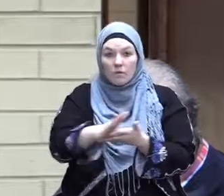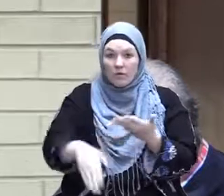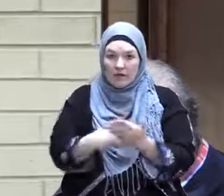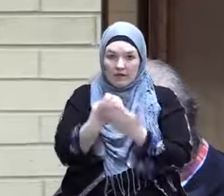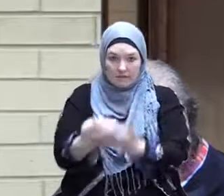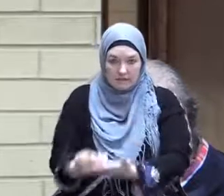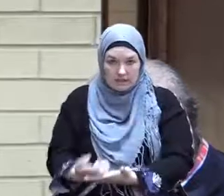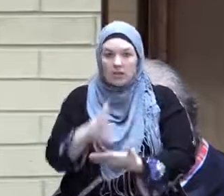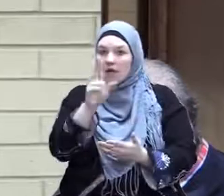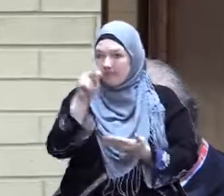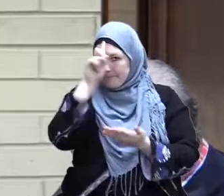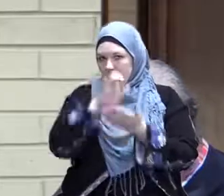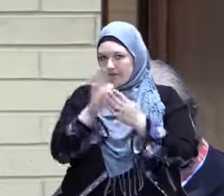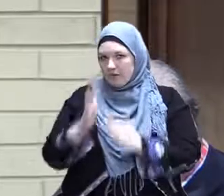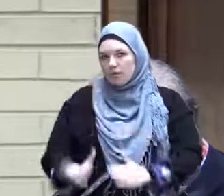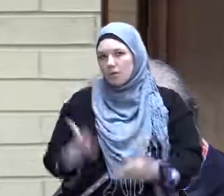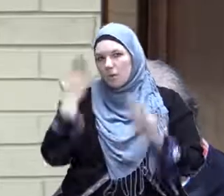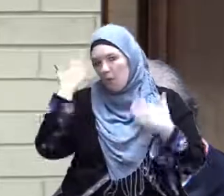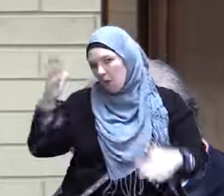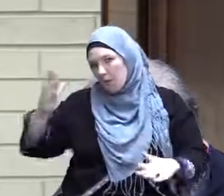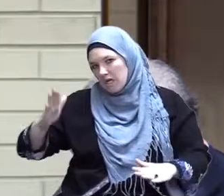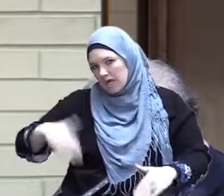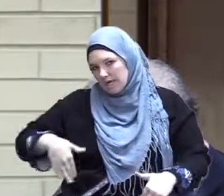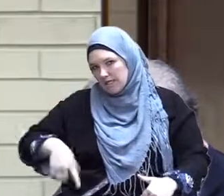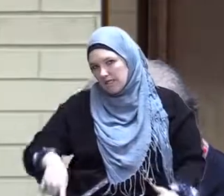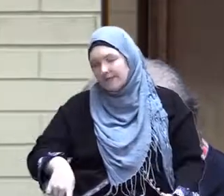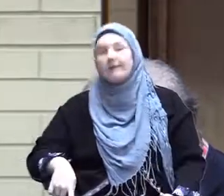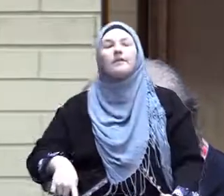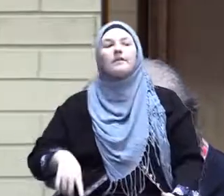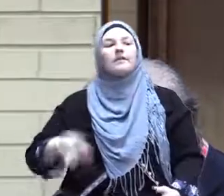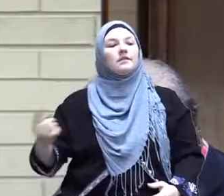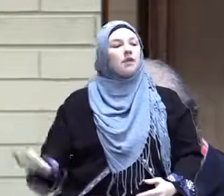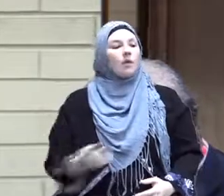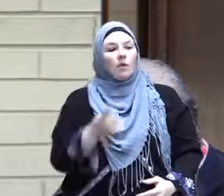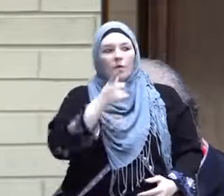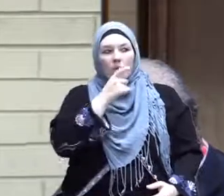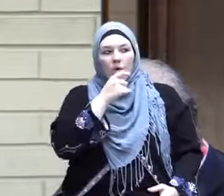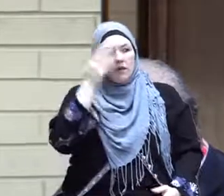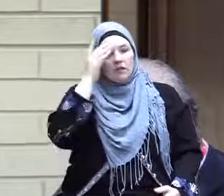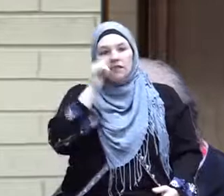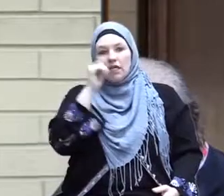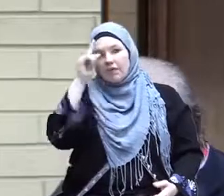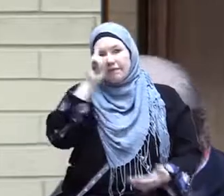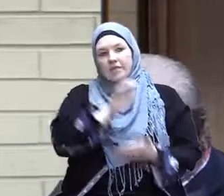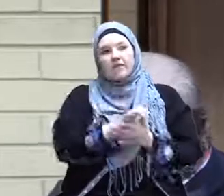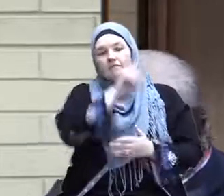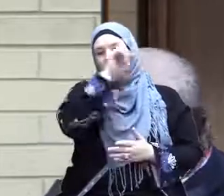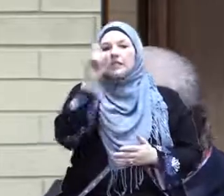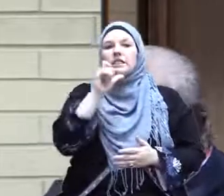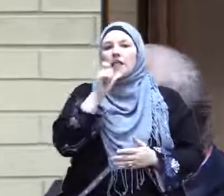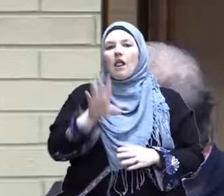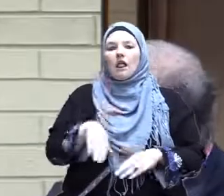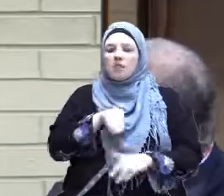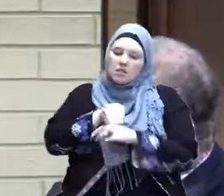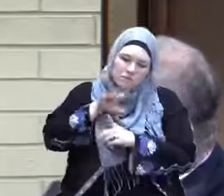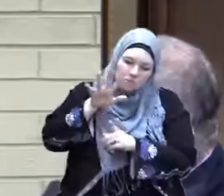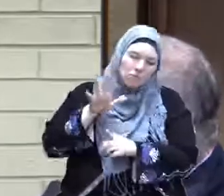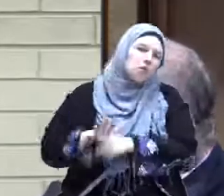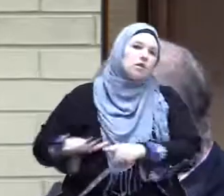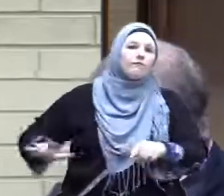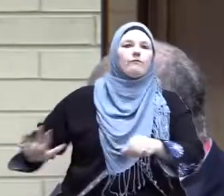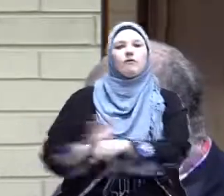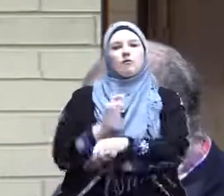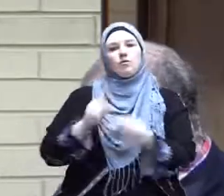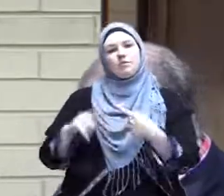evidence. This is unbeliever, someone who doesn't believe because he did not get exposed to the